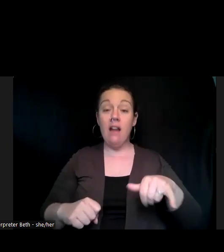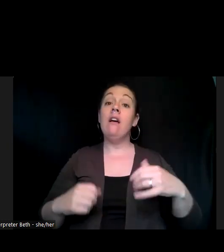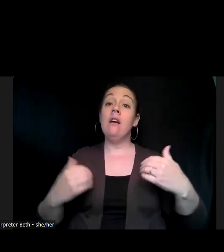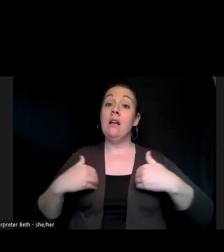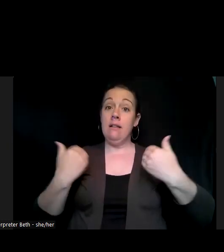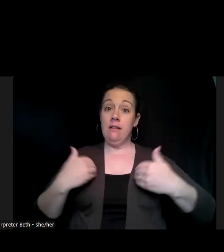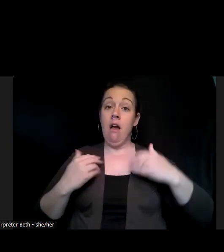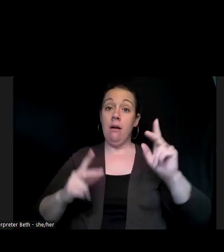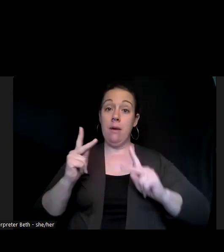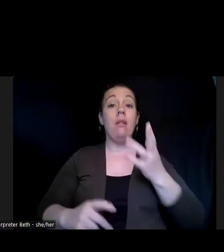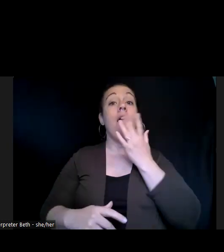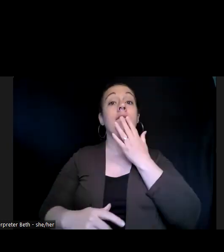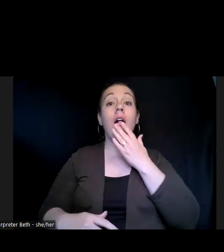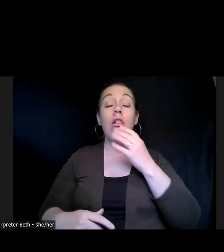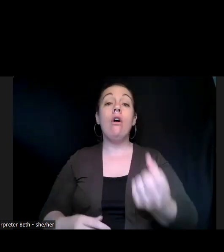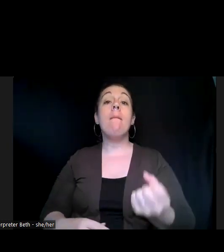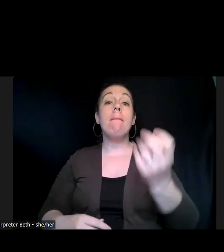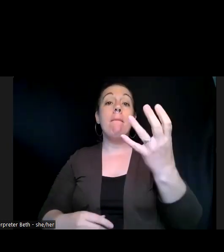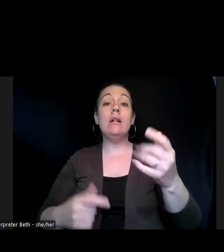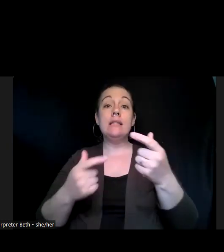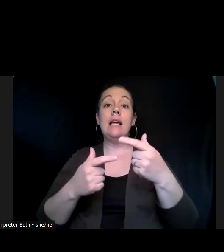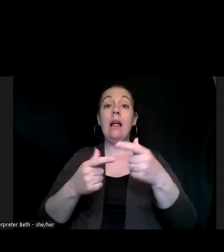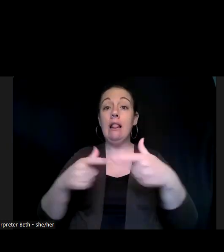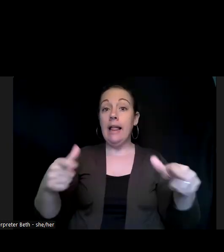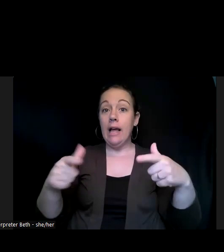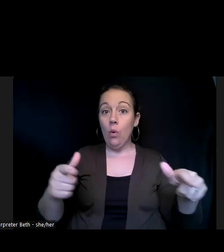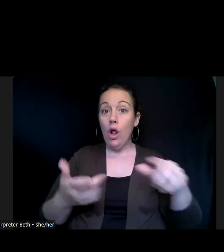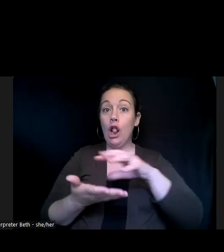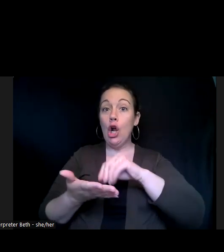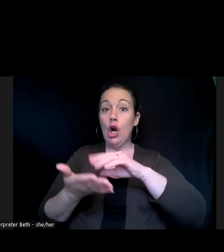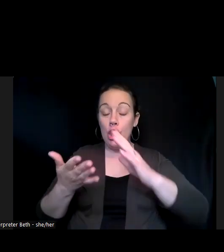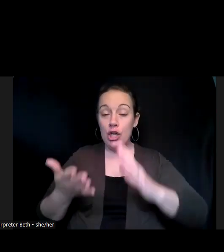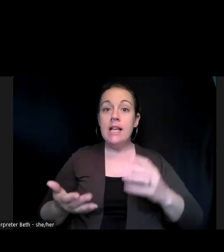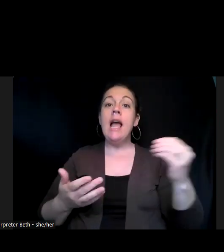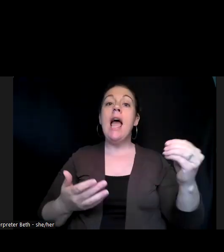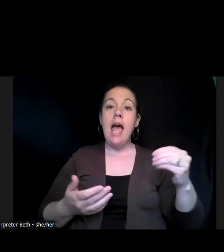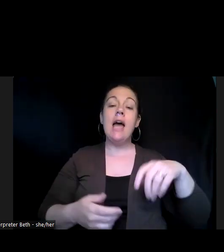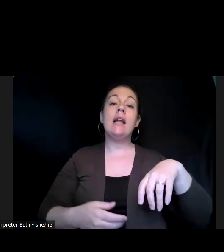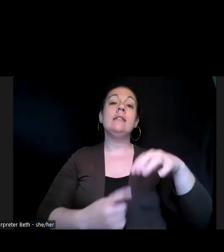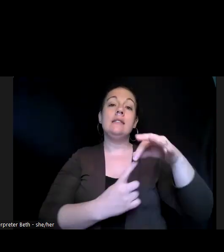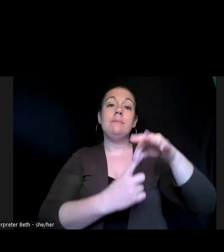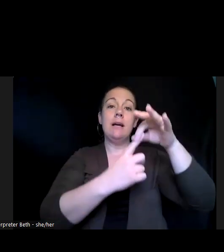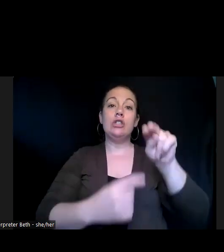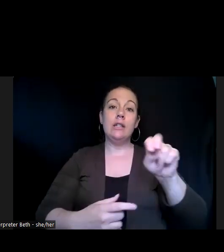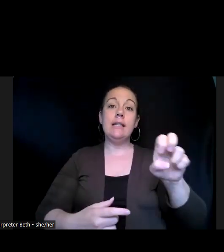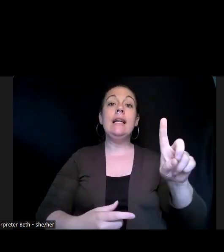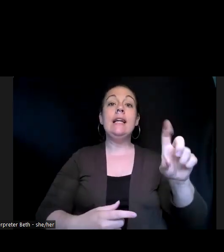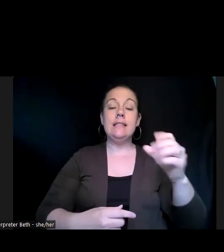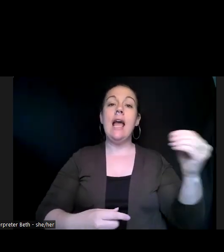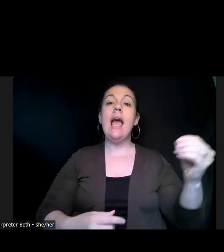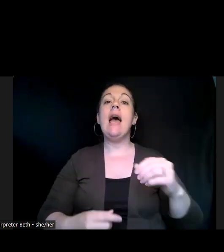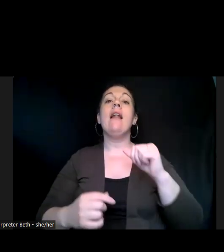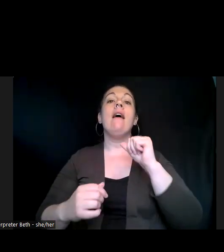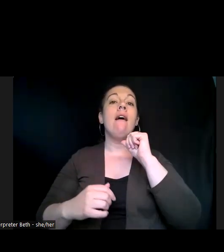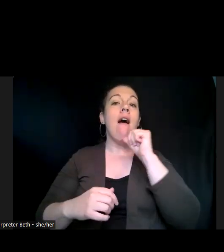color, multilingual learners, children with special needs, and for those that live in under-resourced communities and other